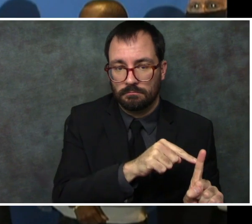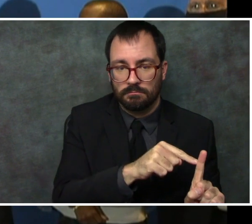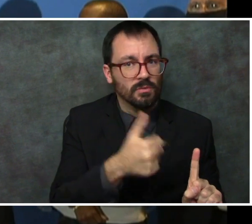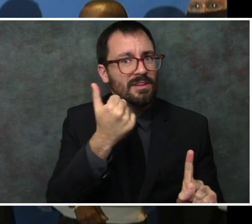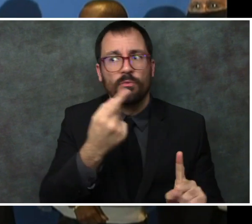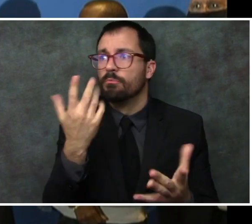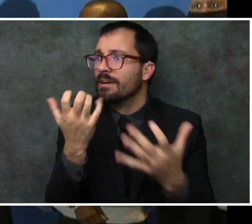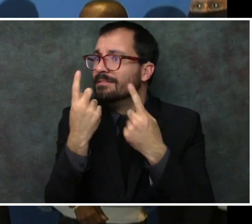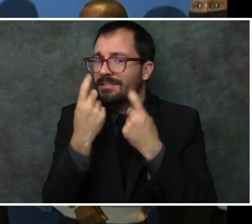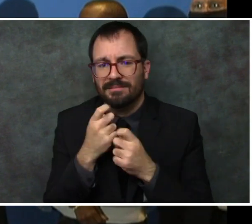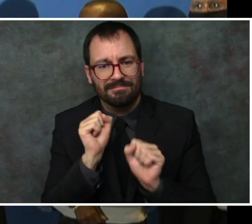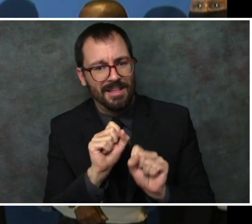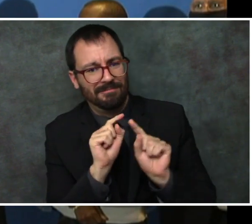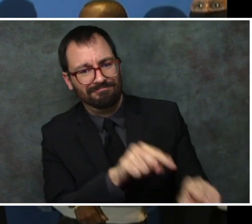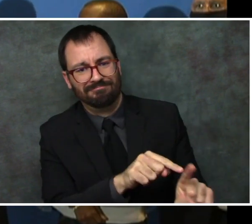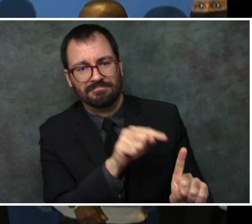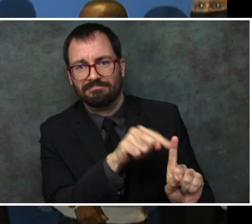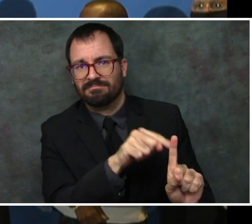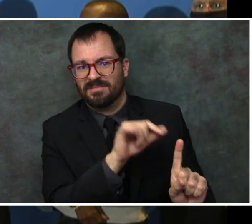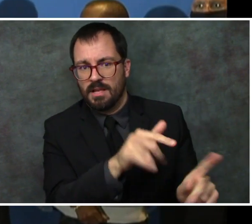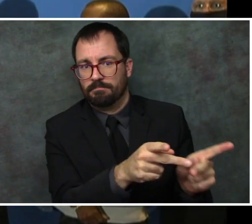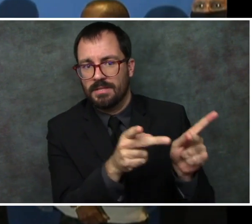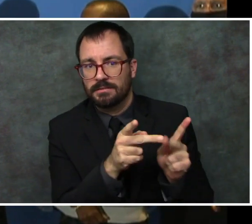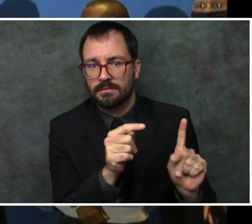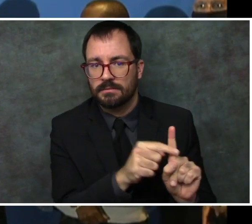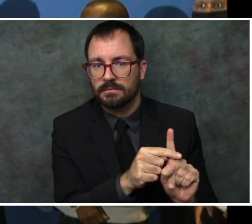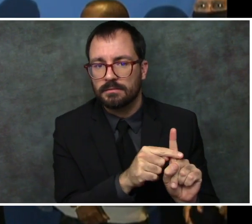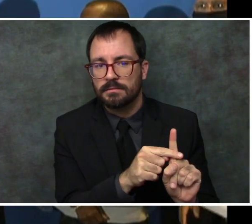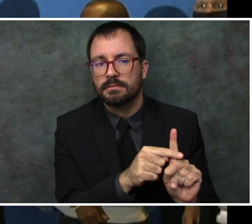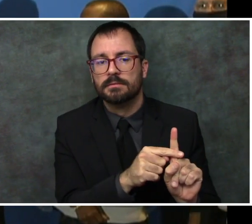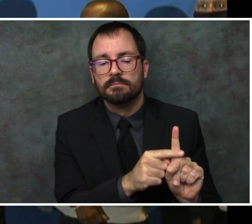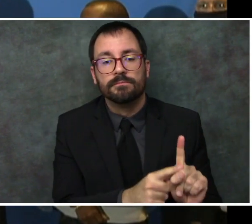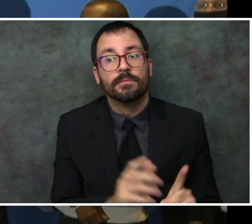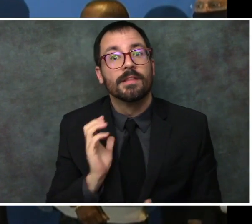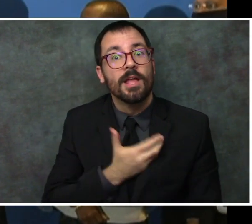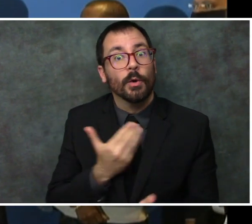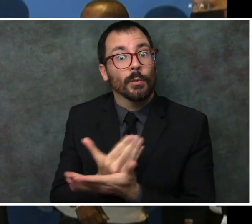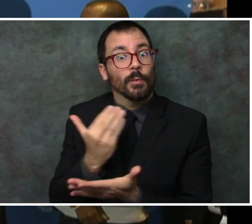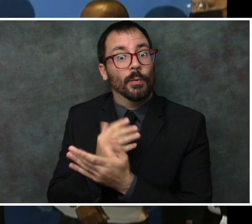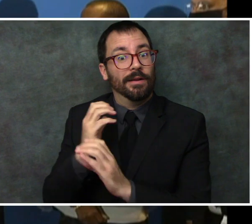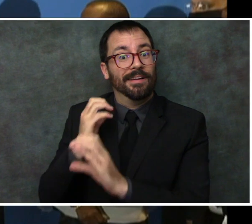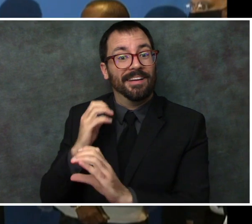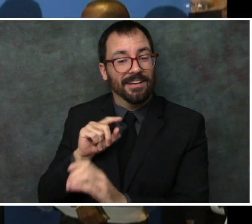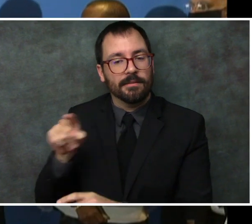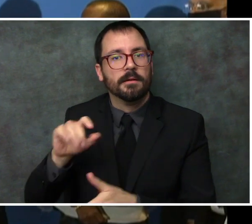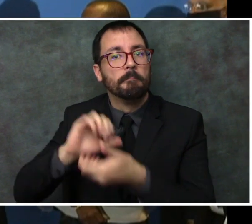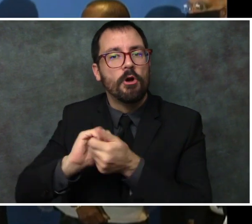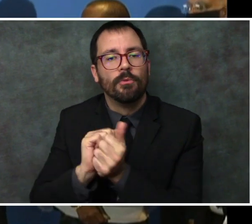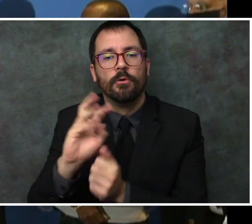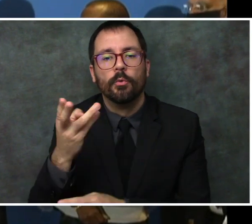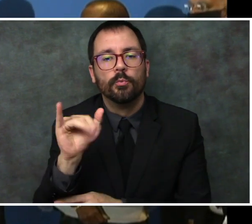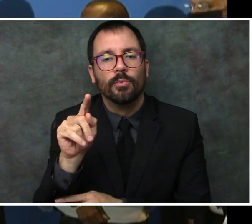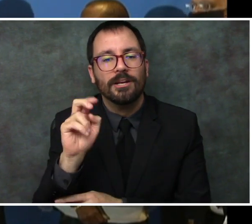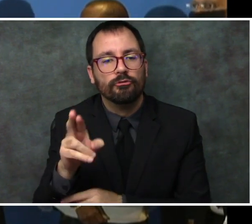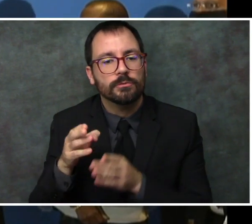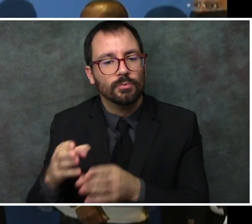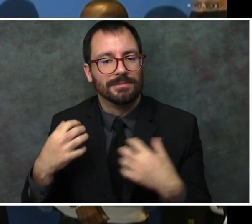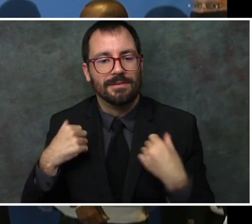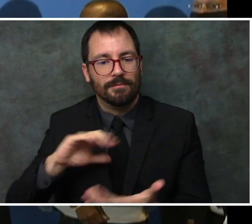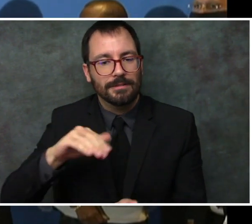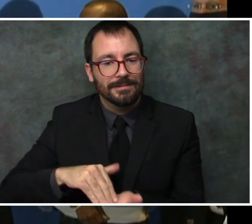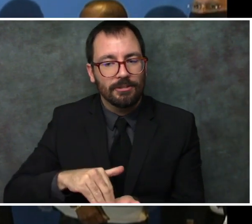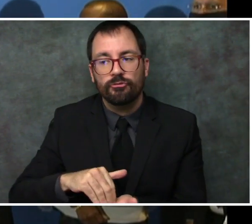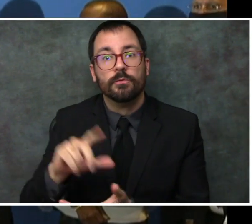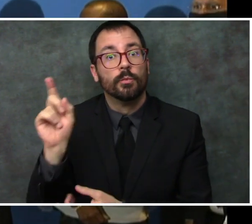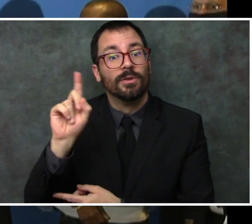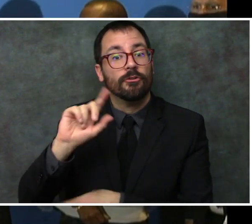tested. Our new team is a partnership with the Whittier Street Health Centers. Right now it's in Nubian Square in Roxbury until October 24th as